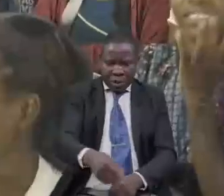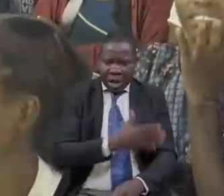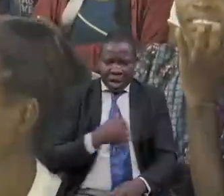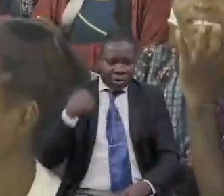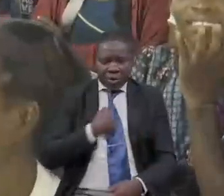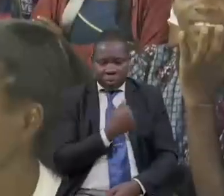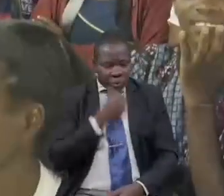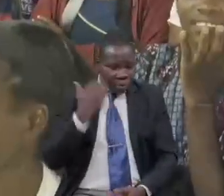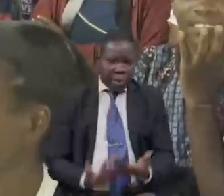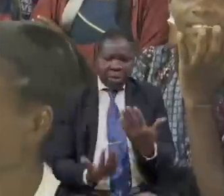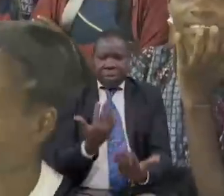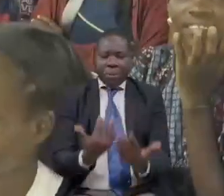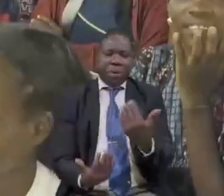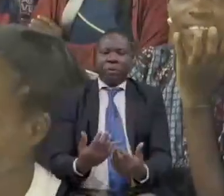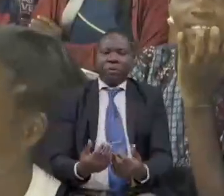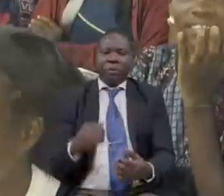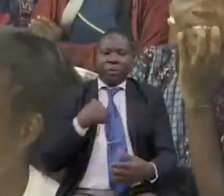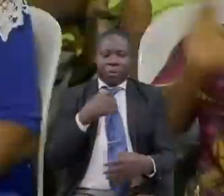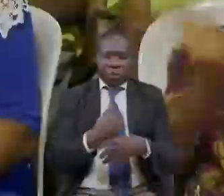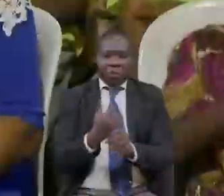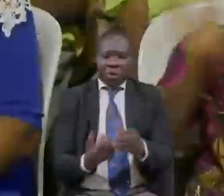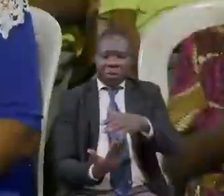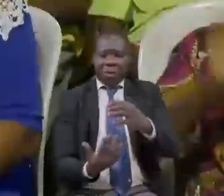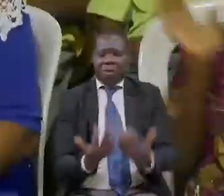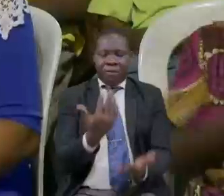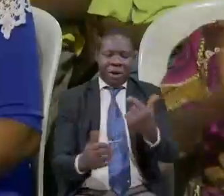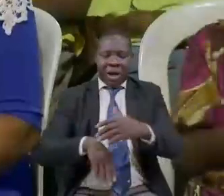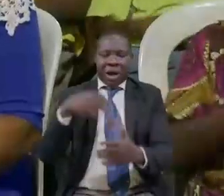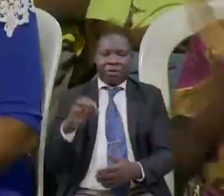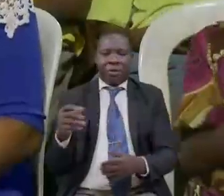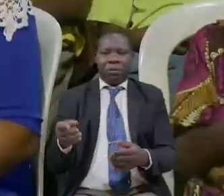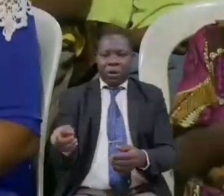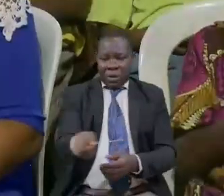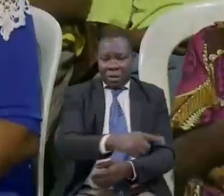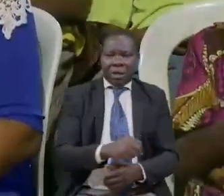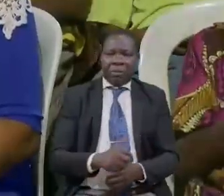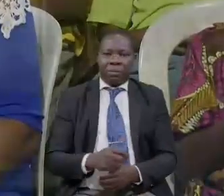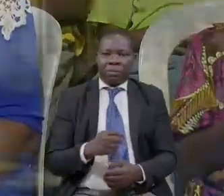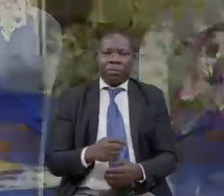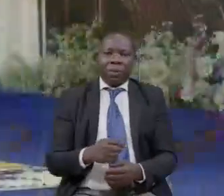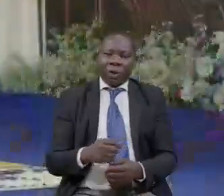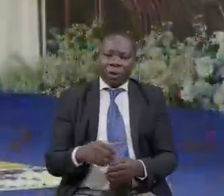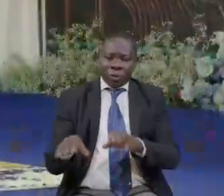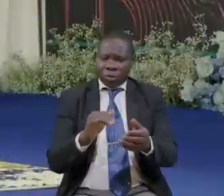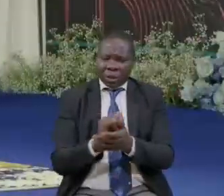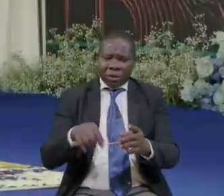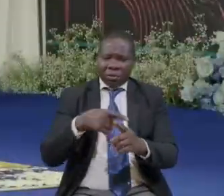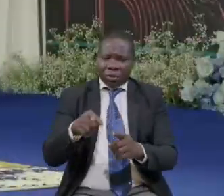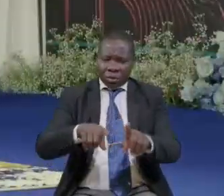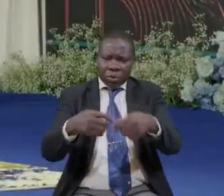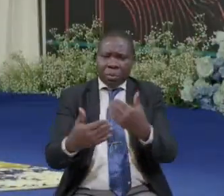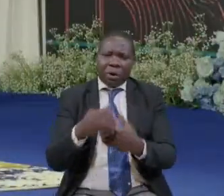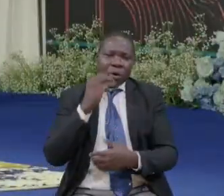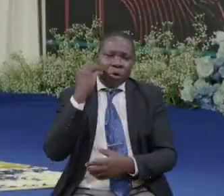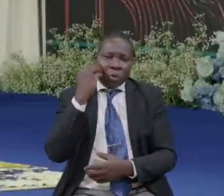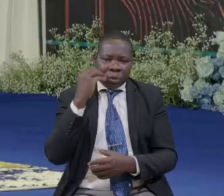I said we'll make a bonfire out of them. When you get back home, when you give yourself to the Lord and